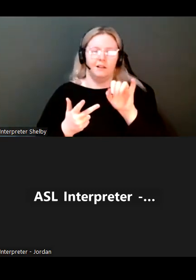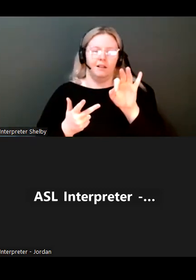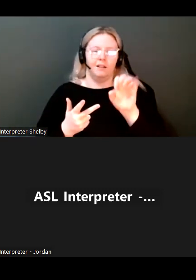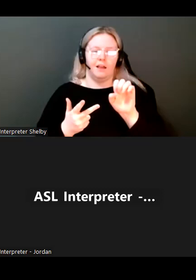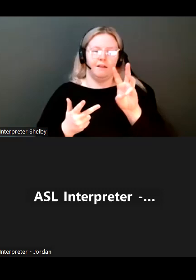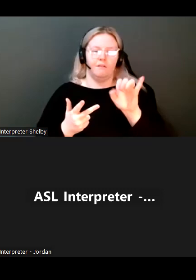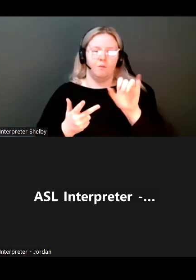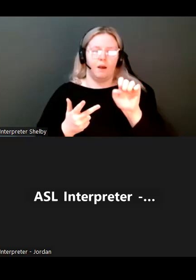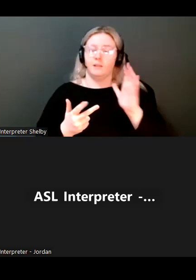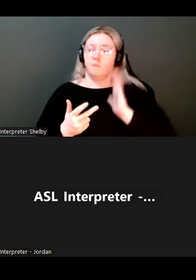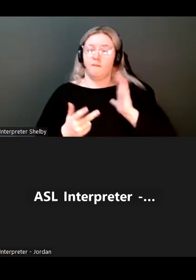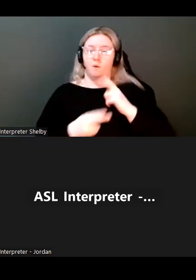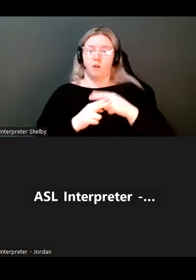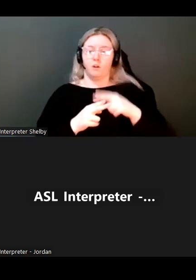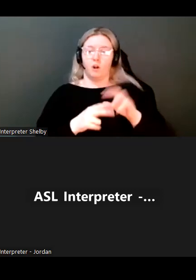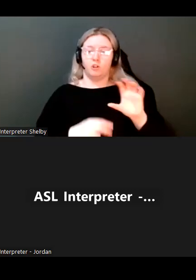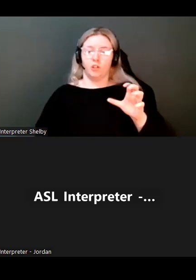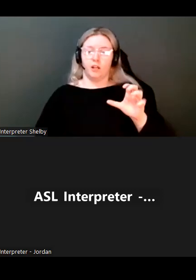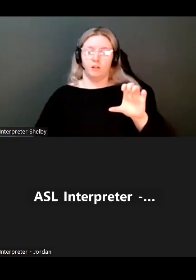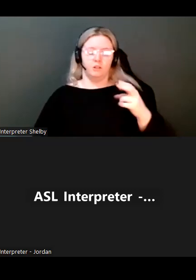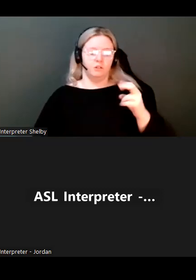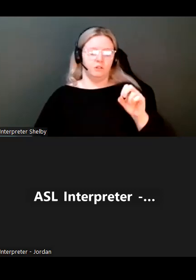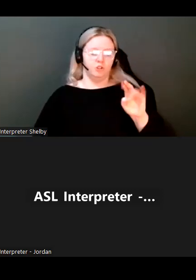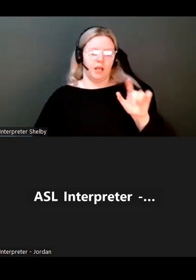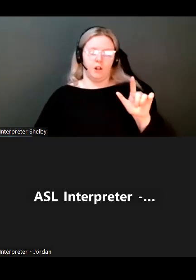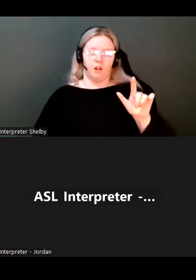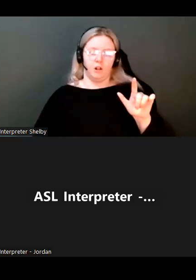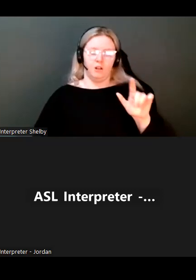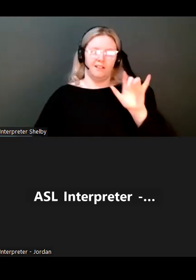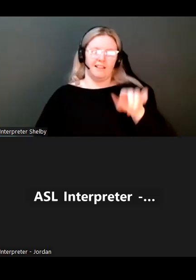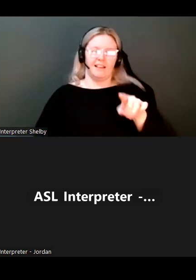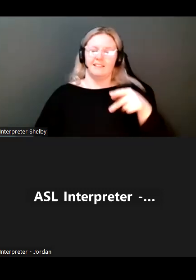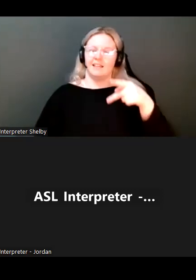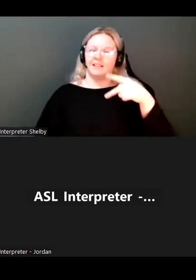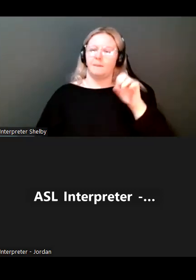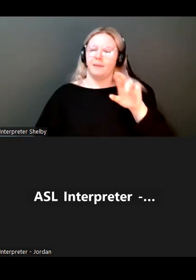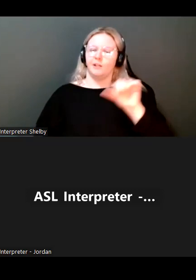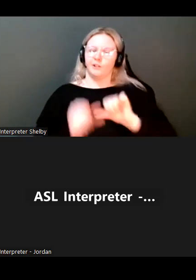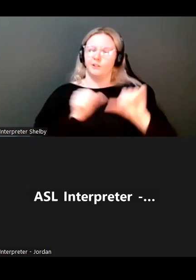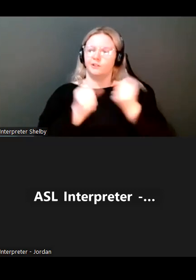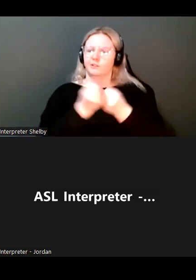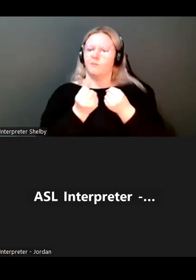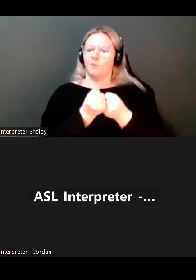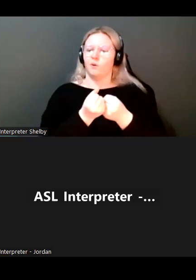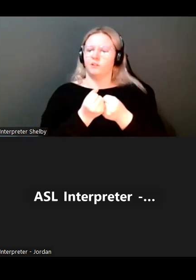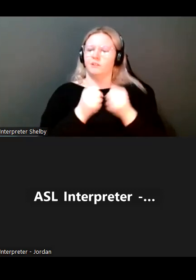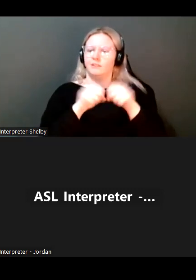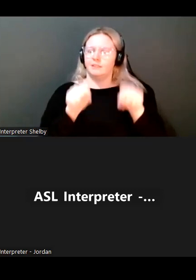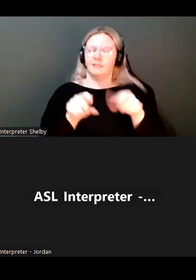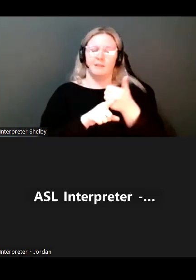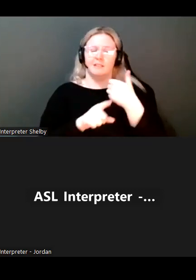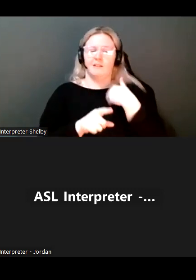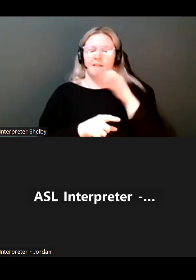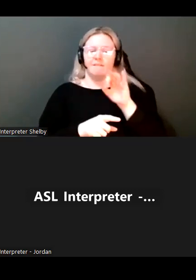as Channel, and it's our province's peer support service. And so they have a Facebook page. I think they